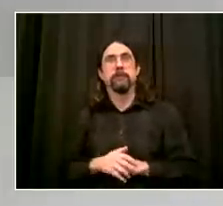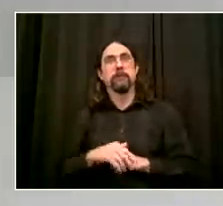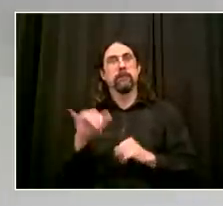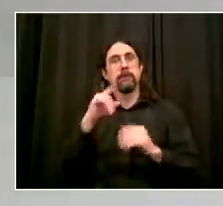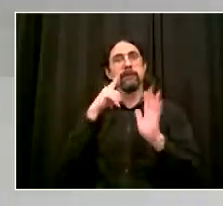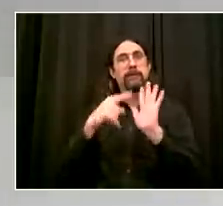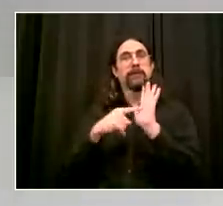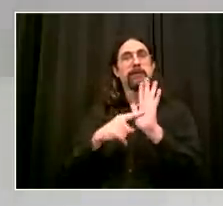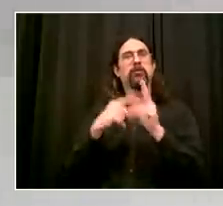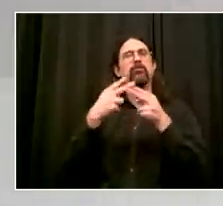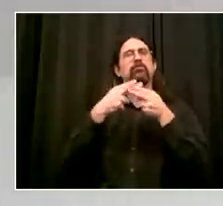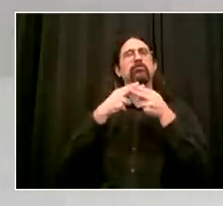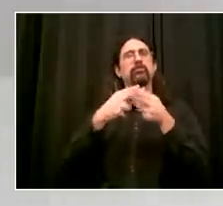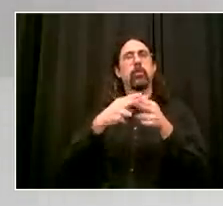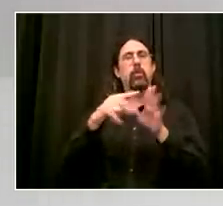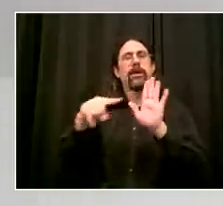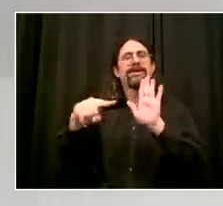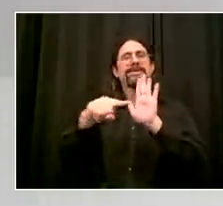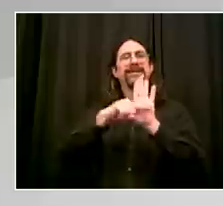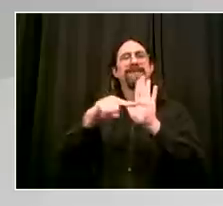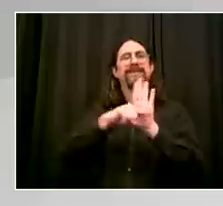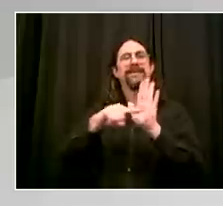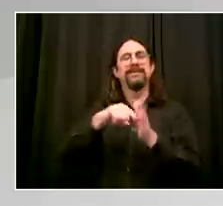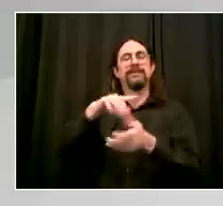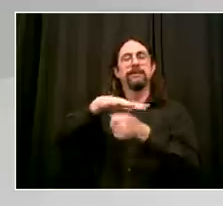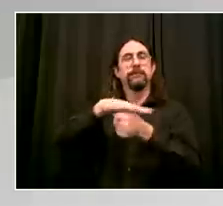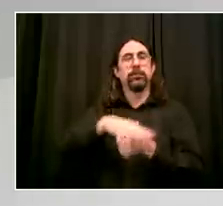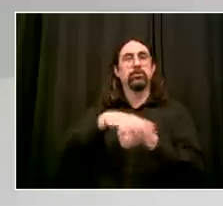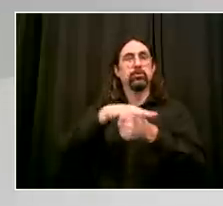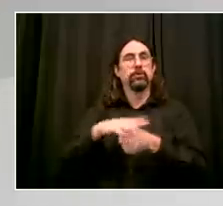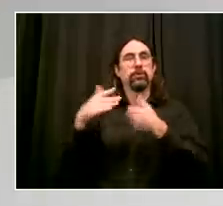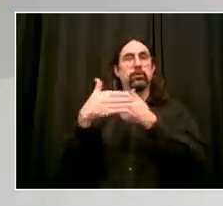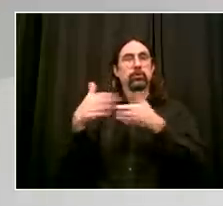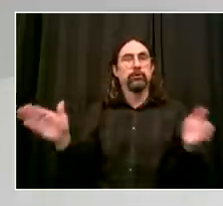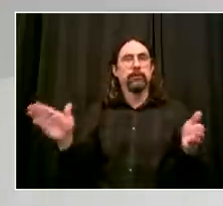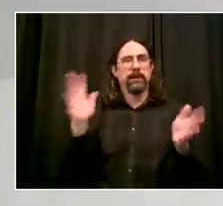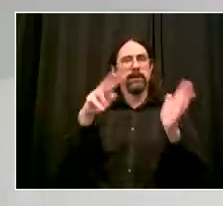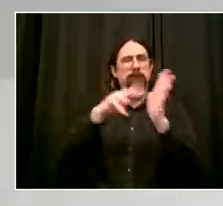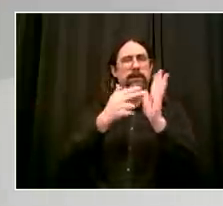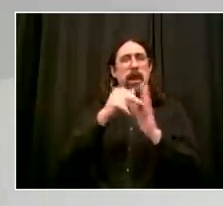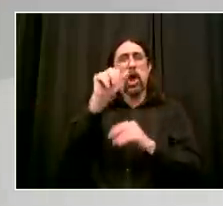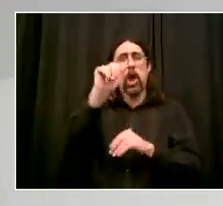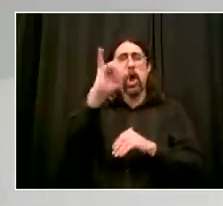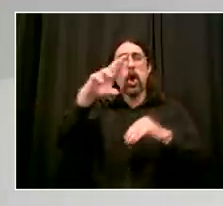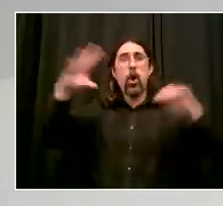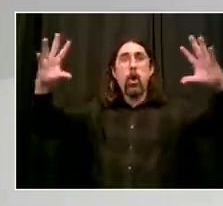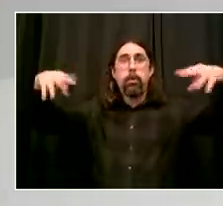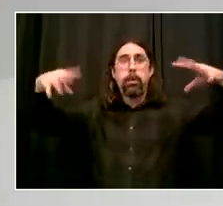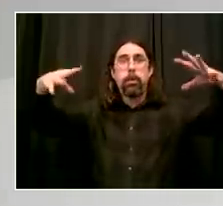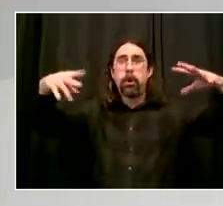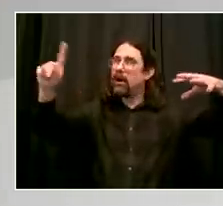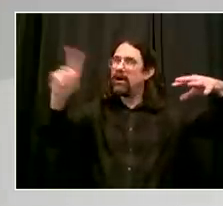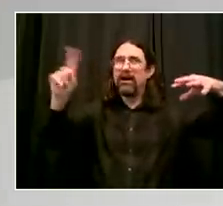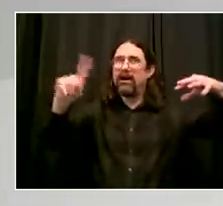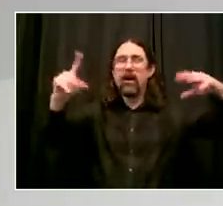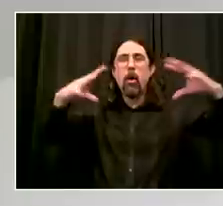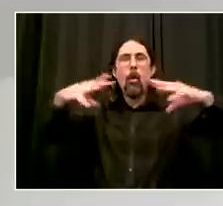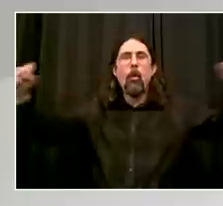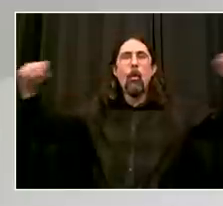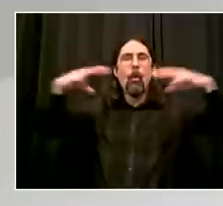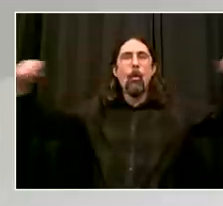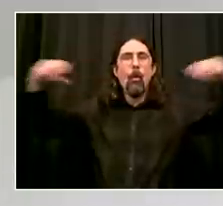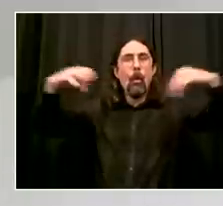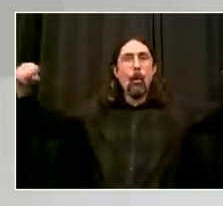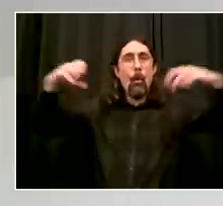healthcare workers from infection. We've added cameras and audio monitors